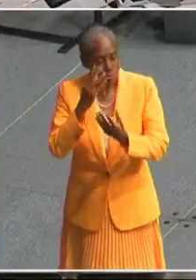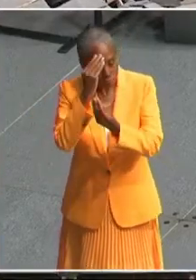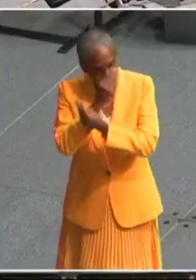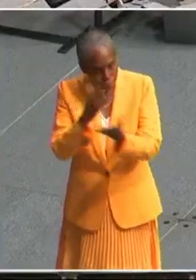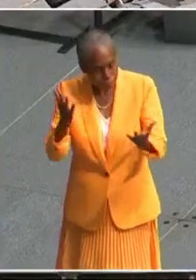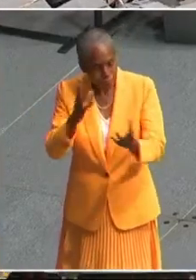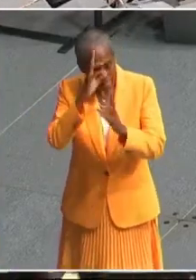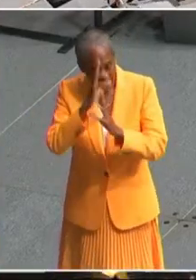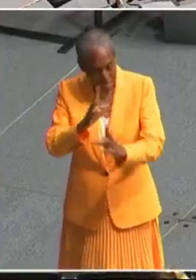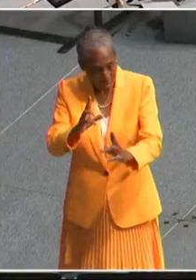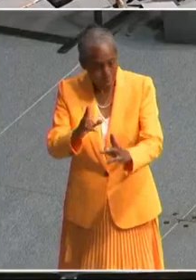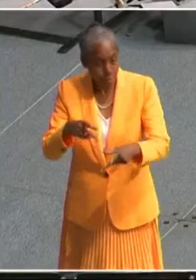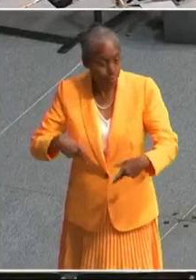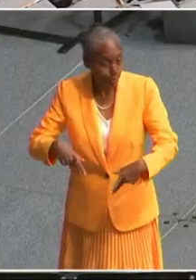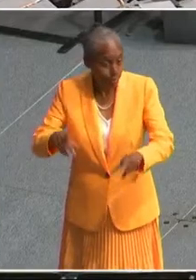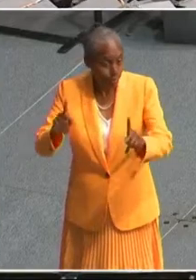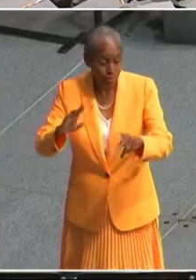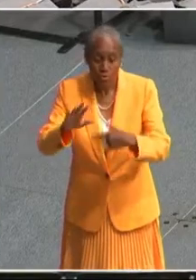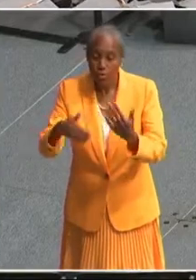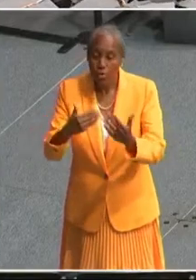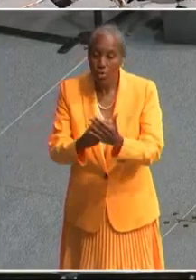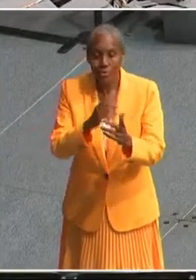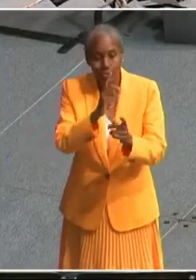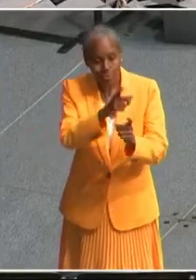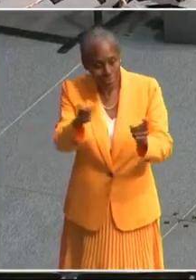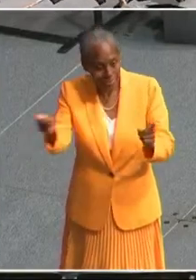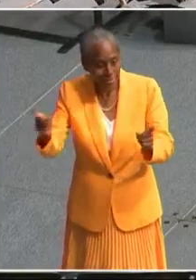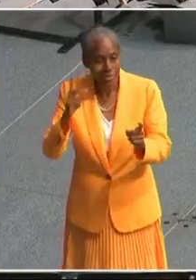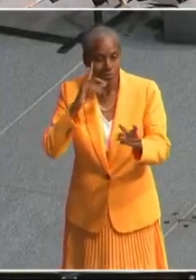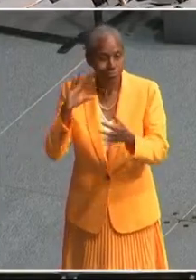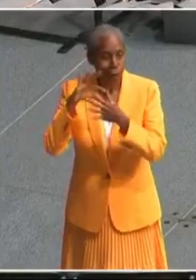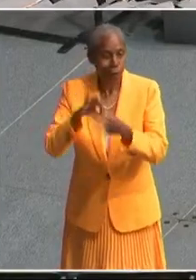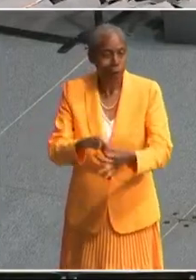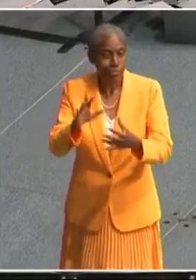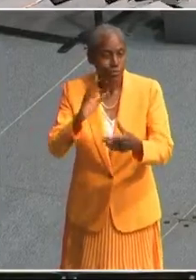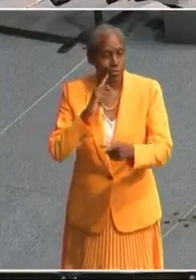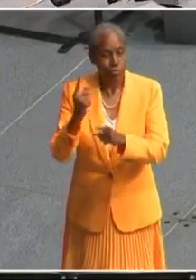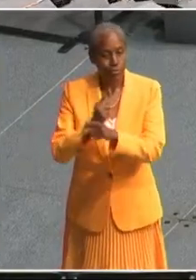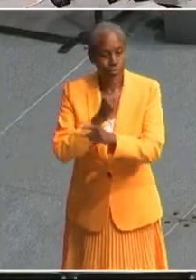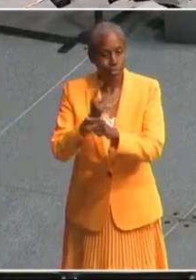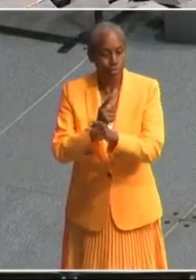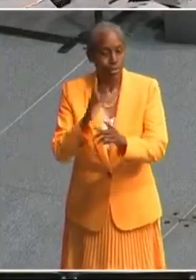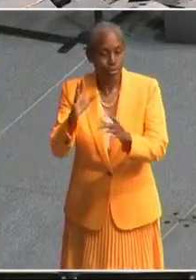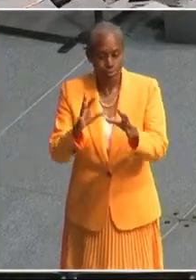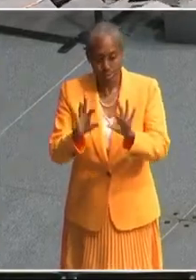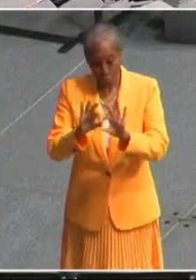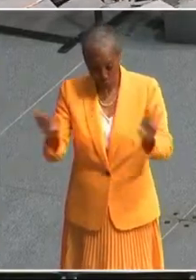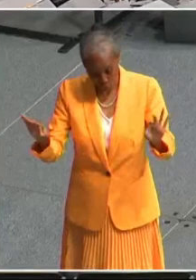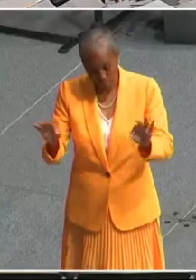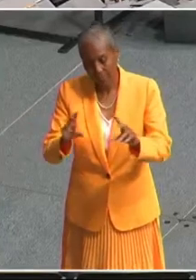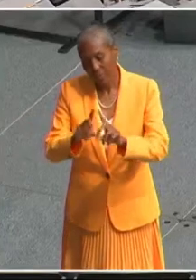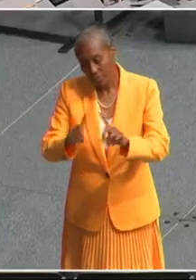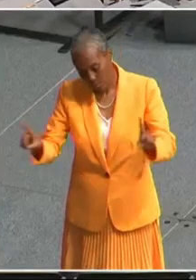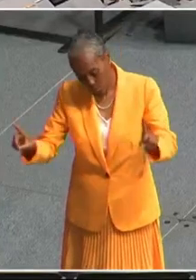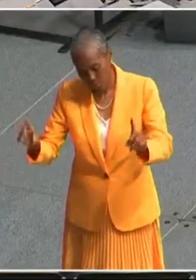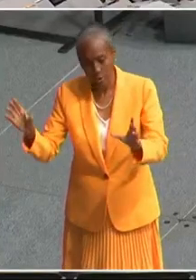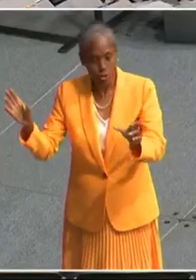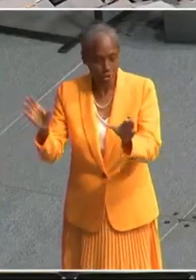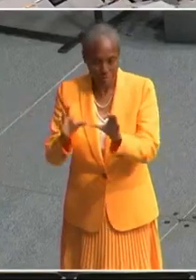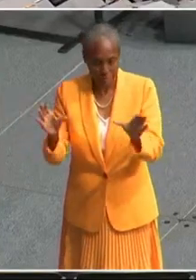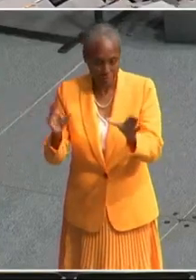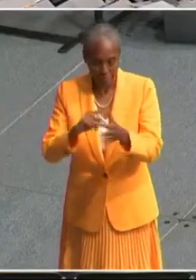the honors and privileges appertaining thereto the appropriate degree, diploma, or